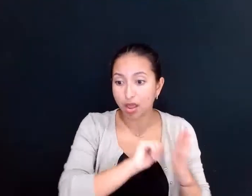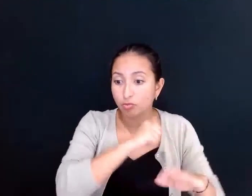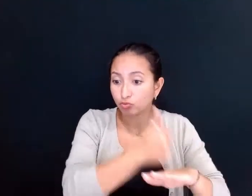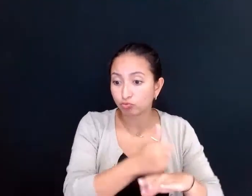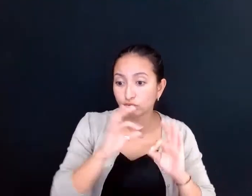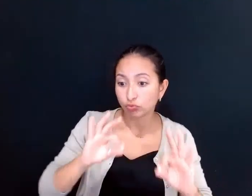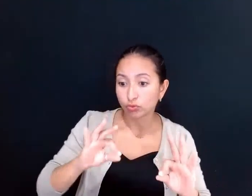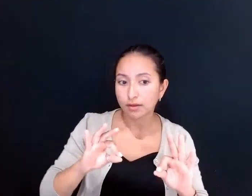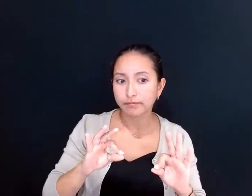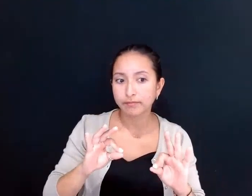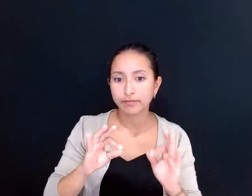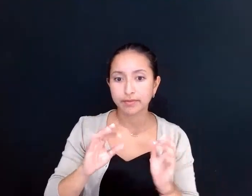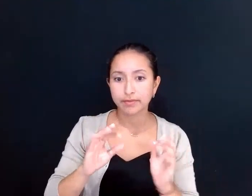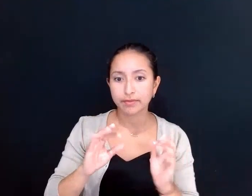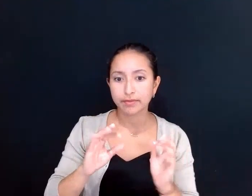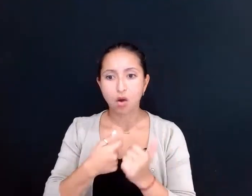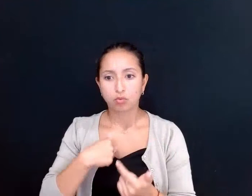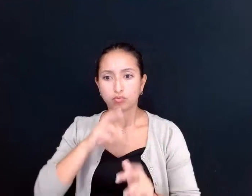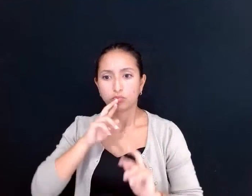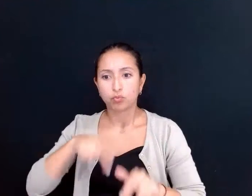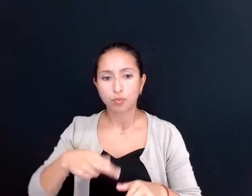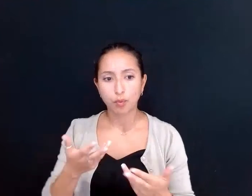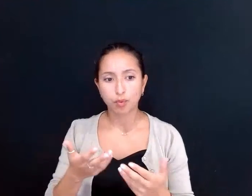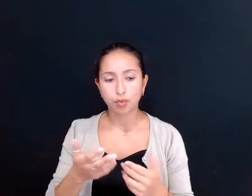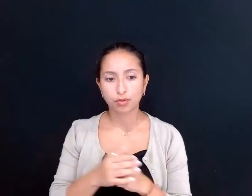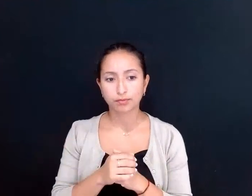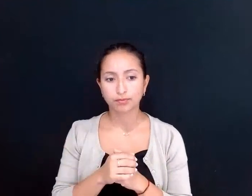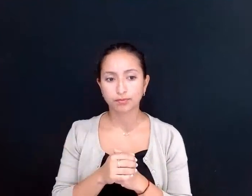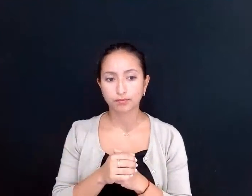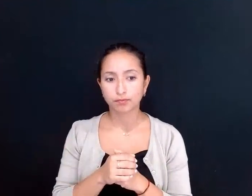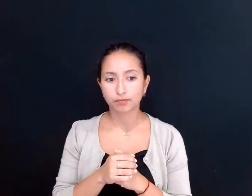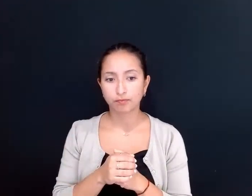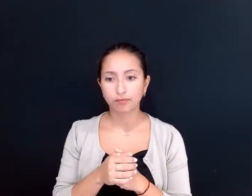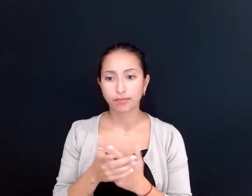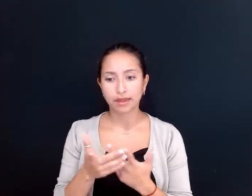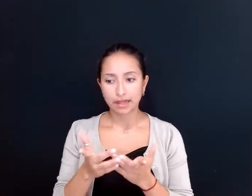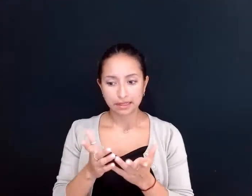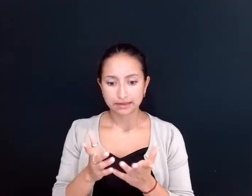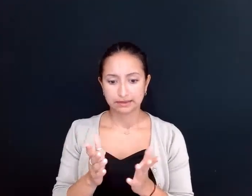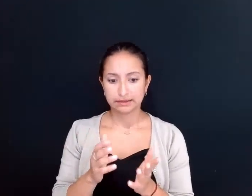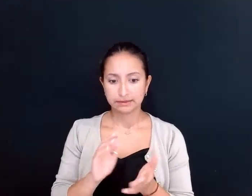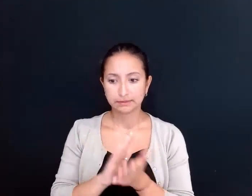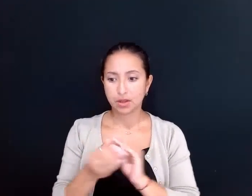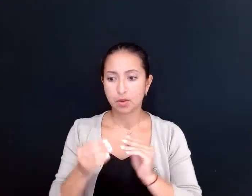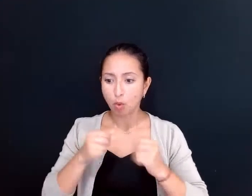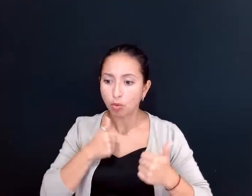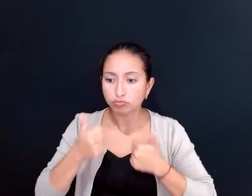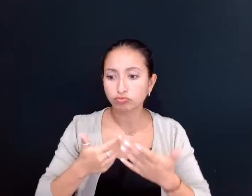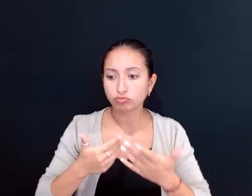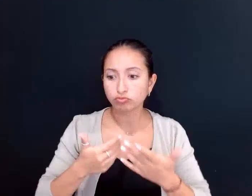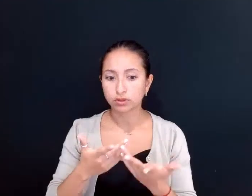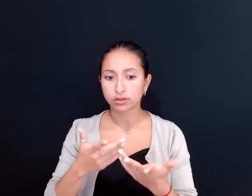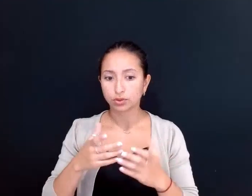How can somebody report? Like, should it be up to them to be a little more proactive and letting Social Security know? Yes.